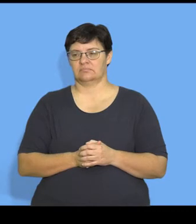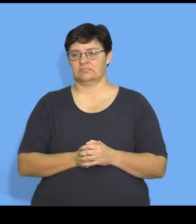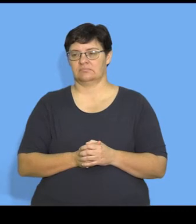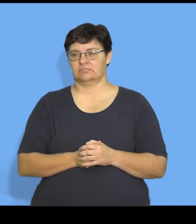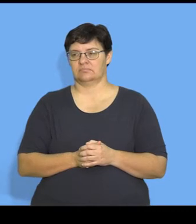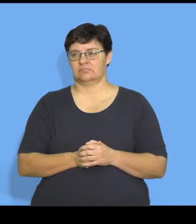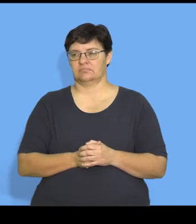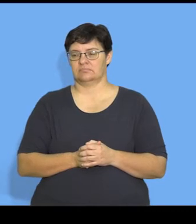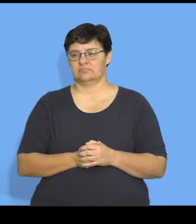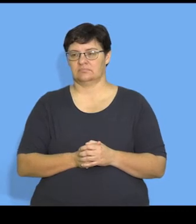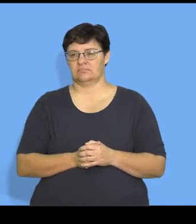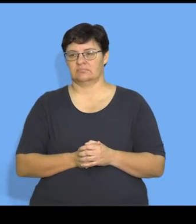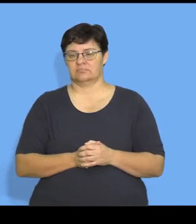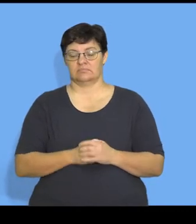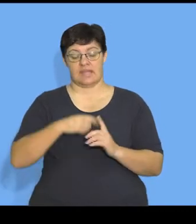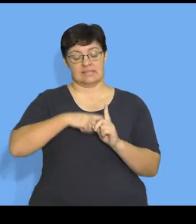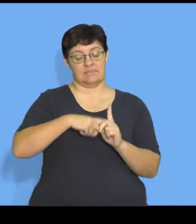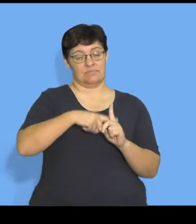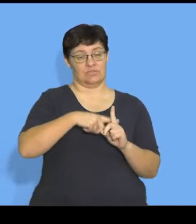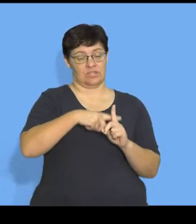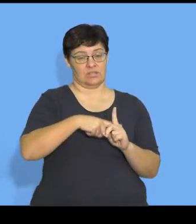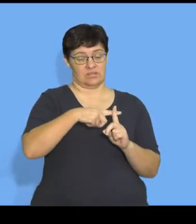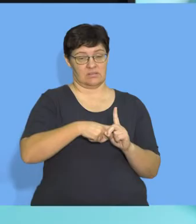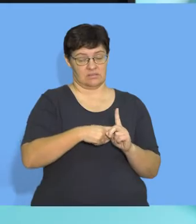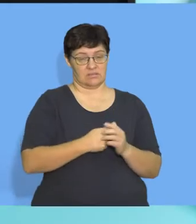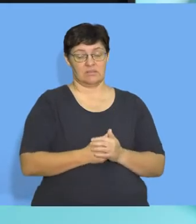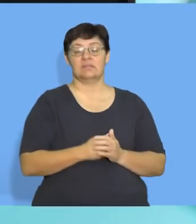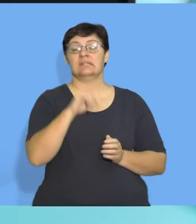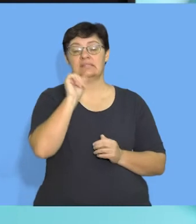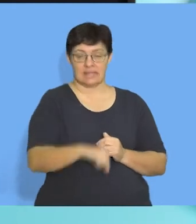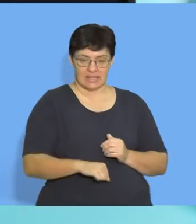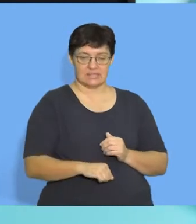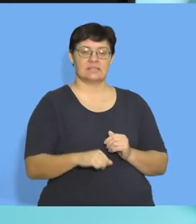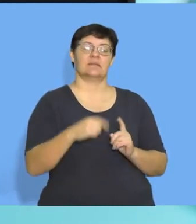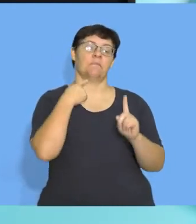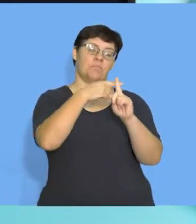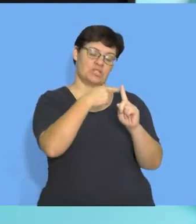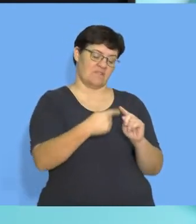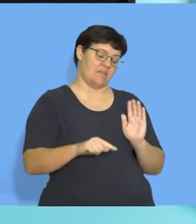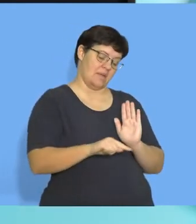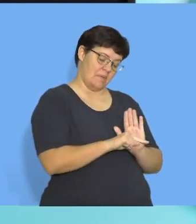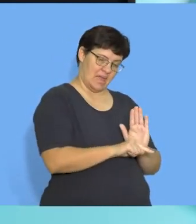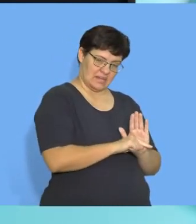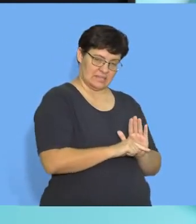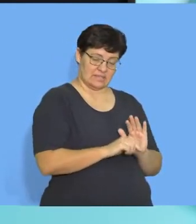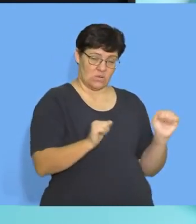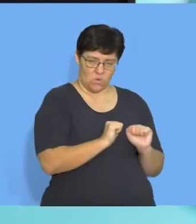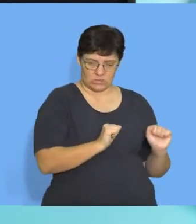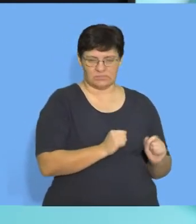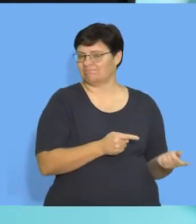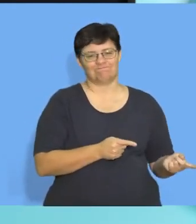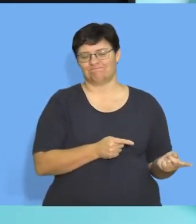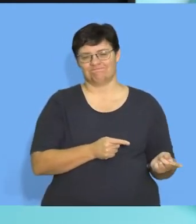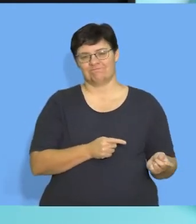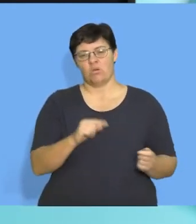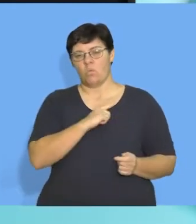right. Temperature. Yes, I get positive temperatures and minus temperatures, but that's not because